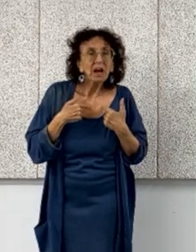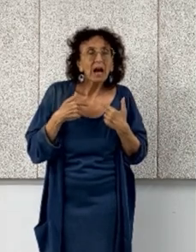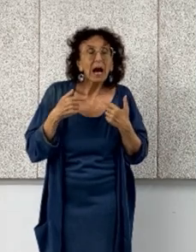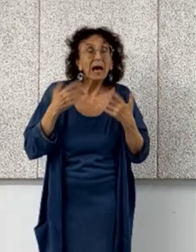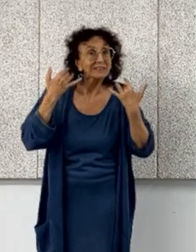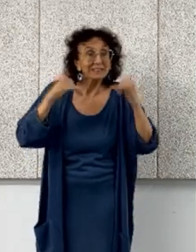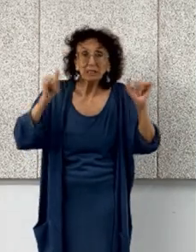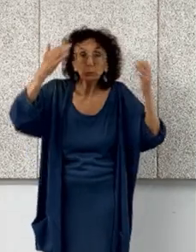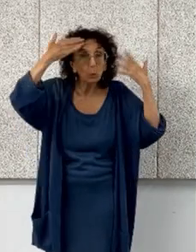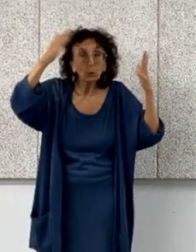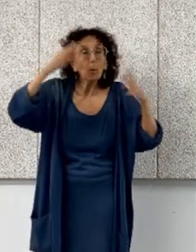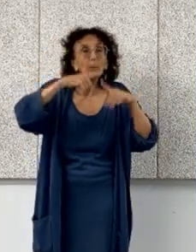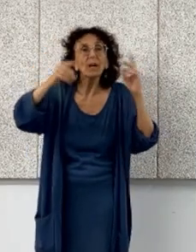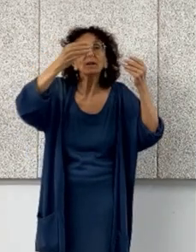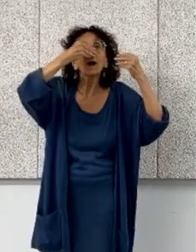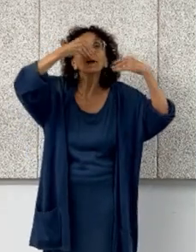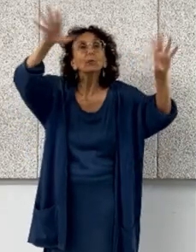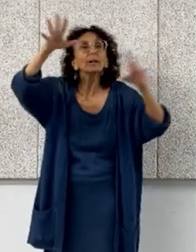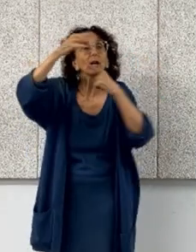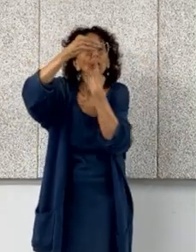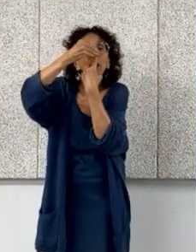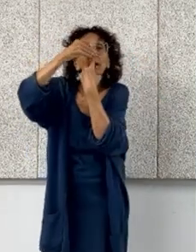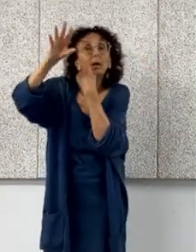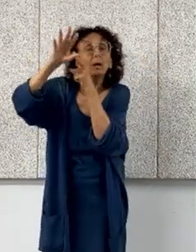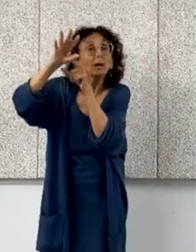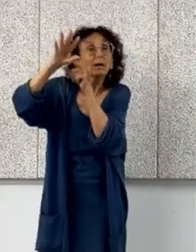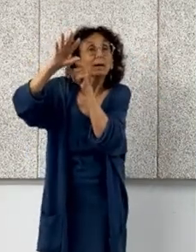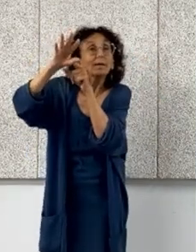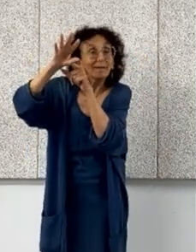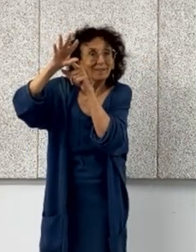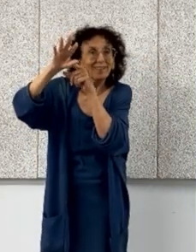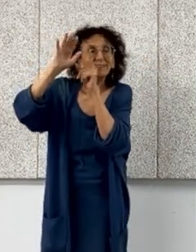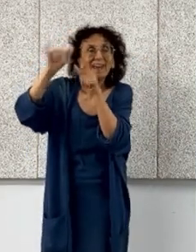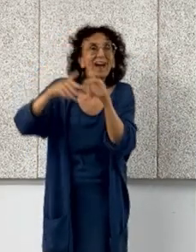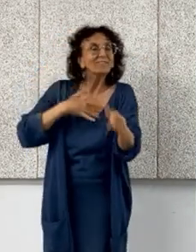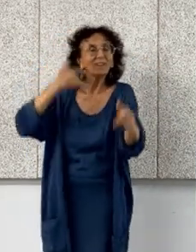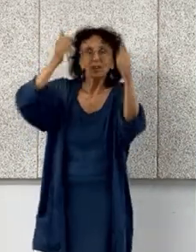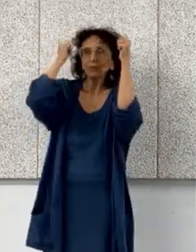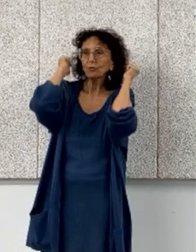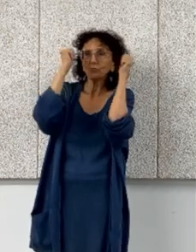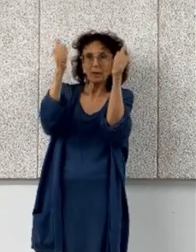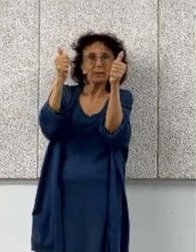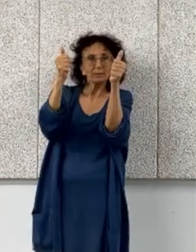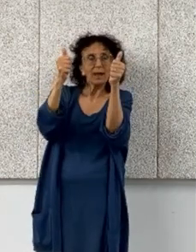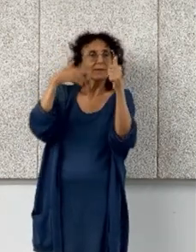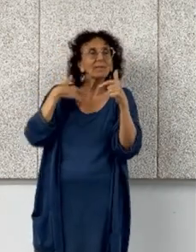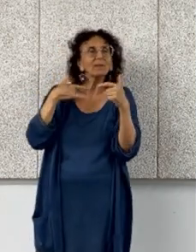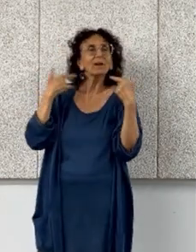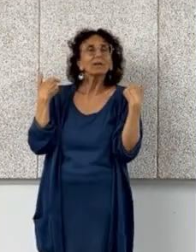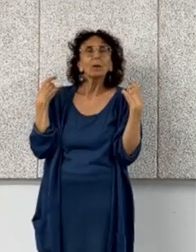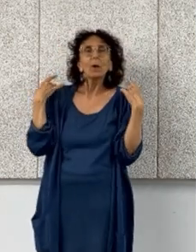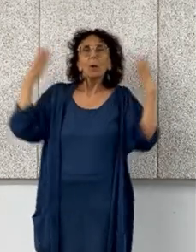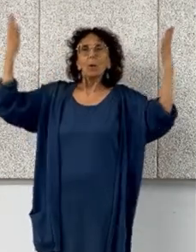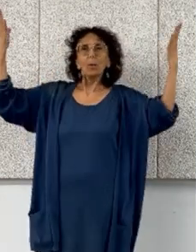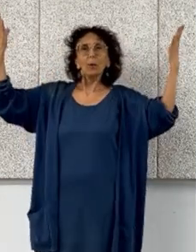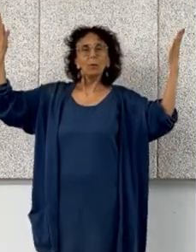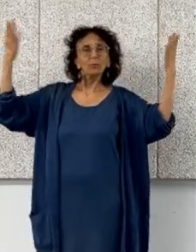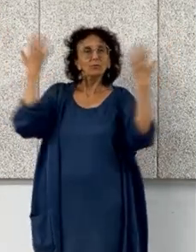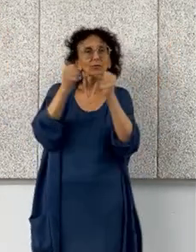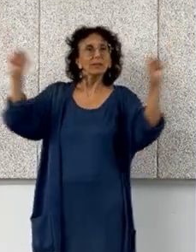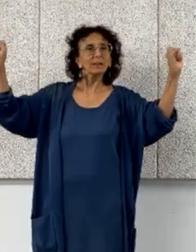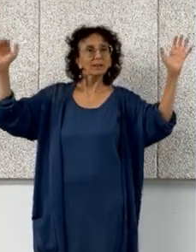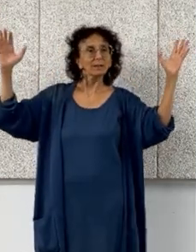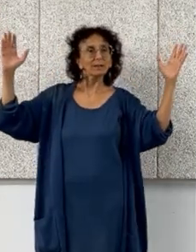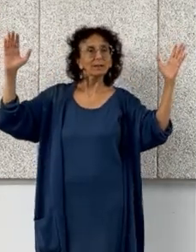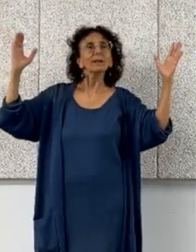care. And that shift of like, great, that really felt like, oh, this is what it